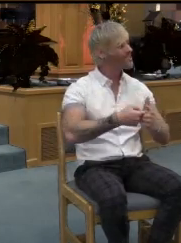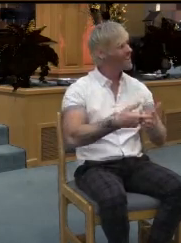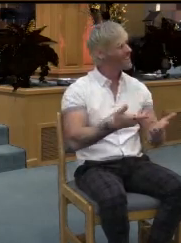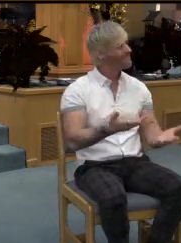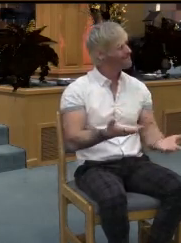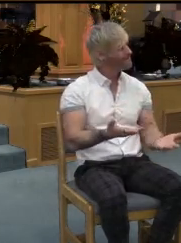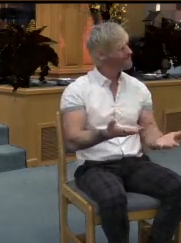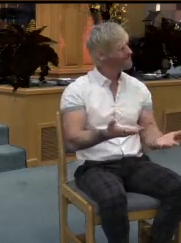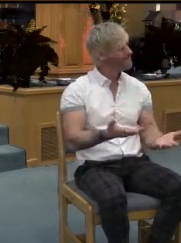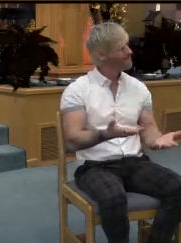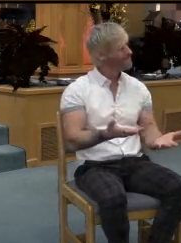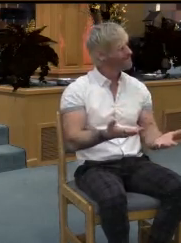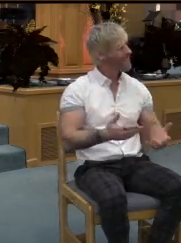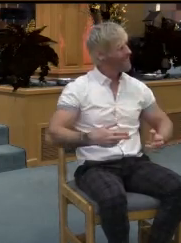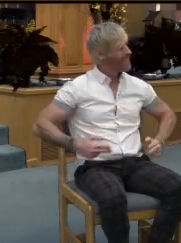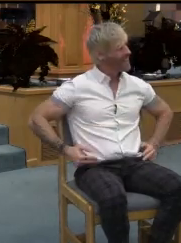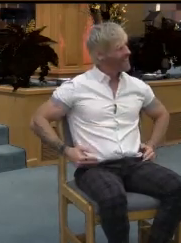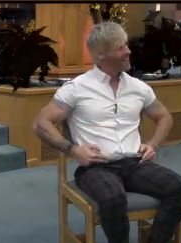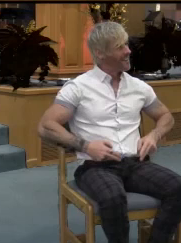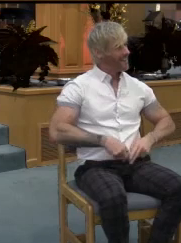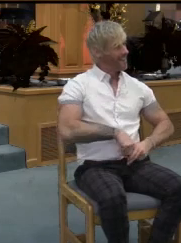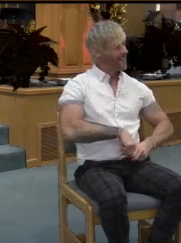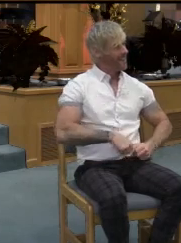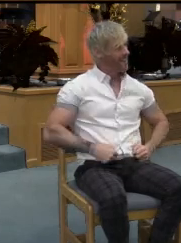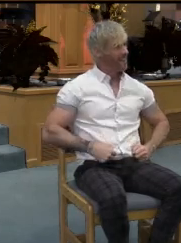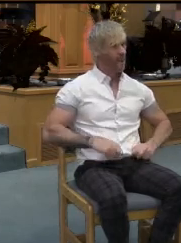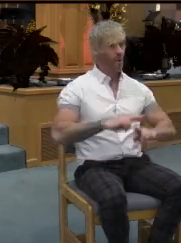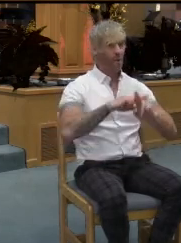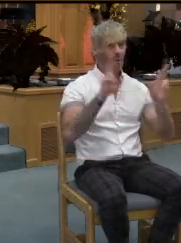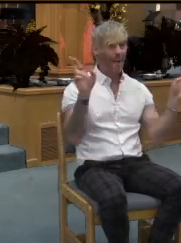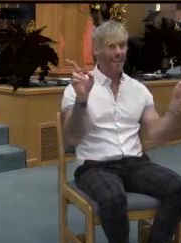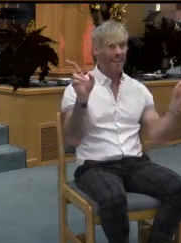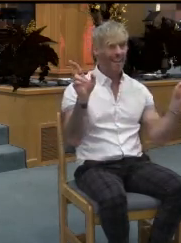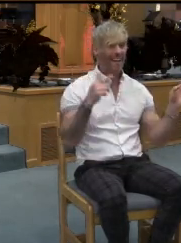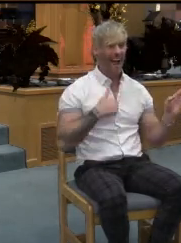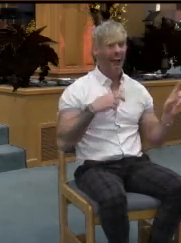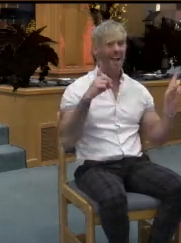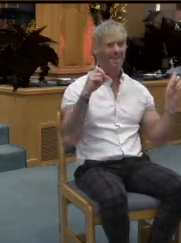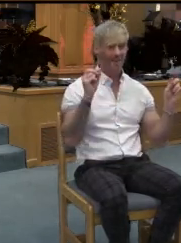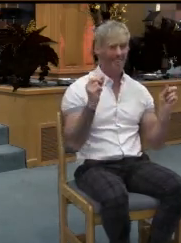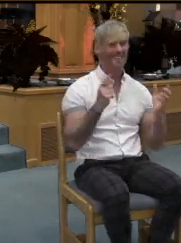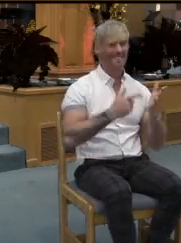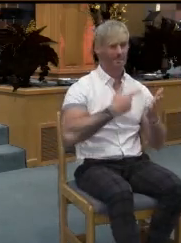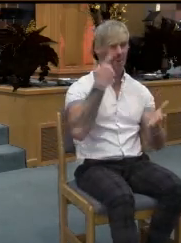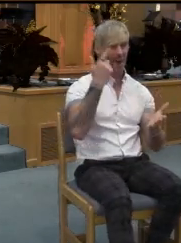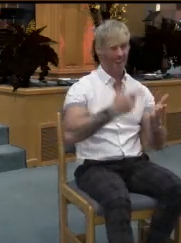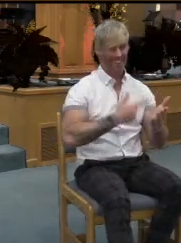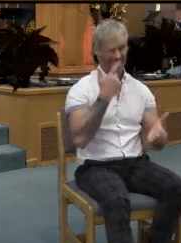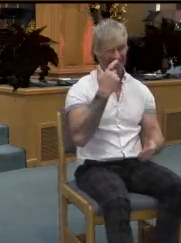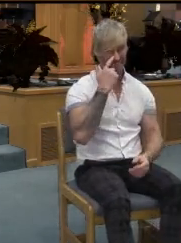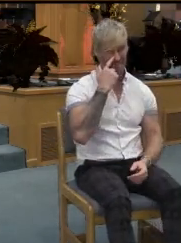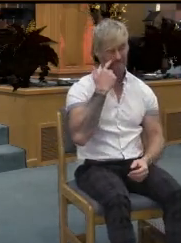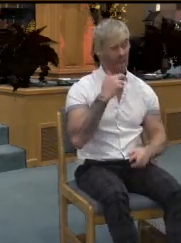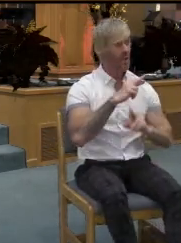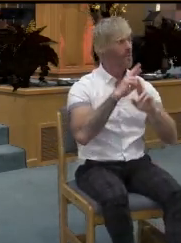So put your seatbelt on and here we go. I do this periodically. Ready,